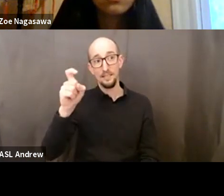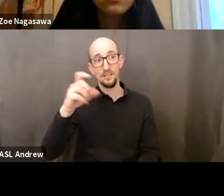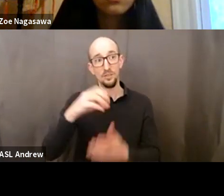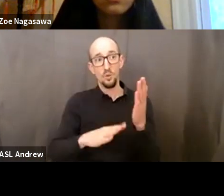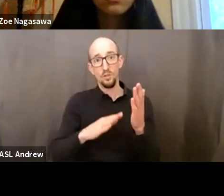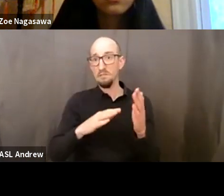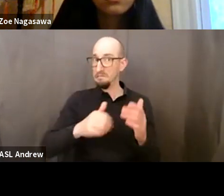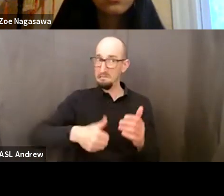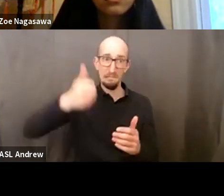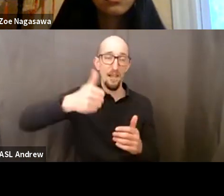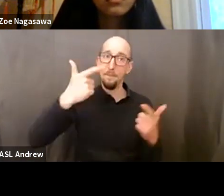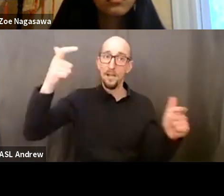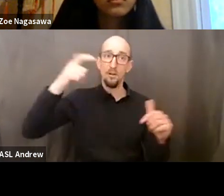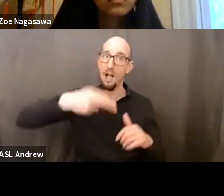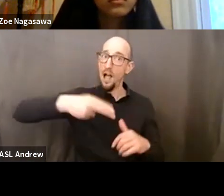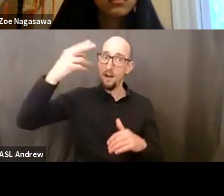Garrity administration.